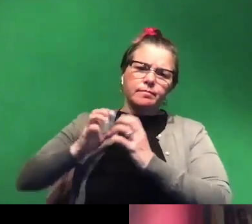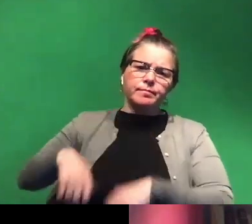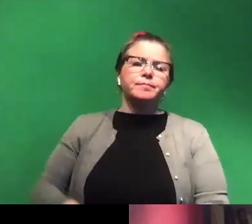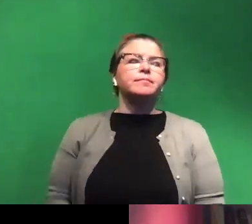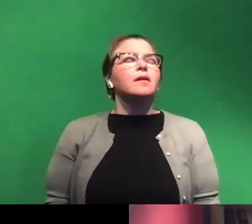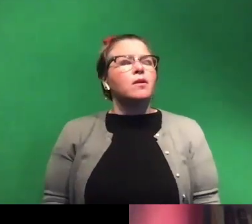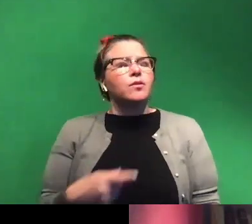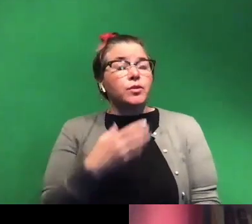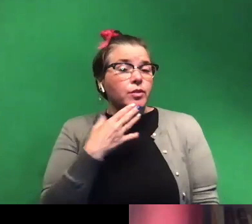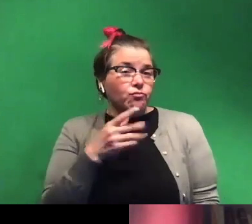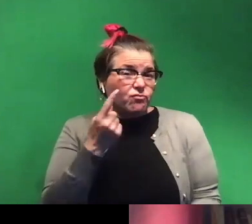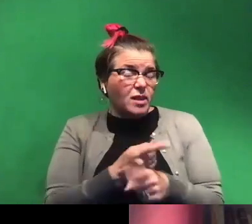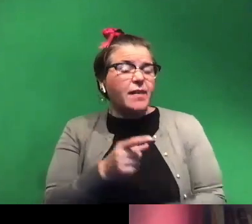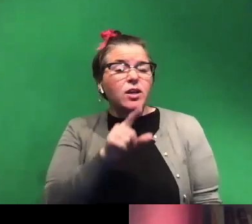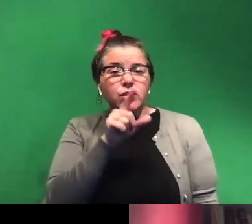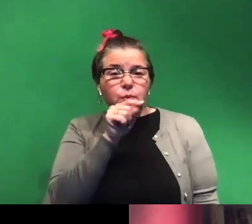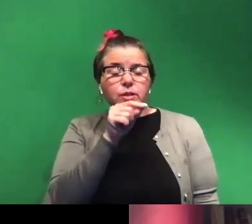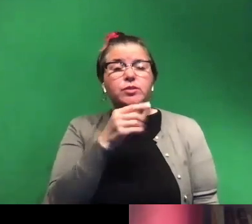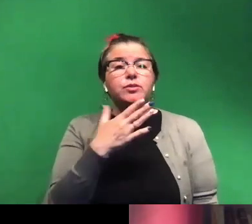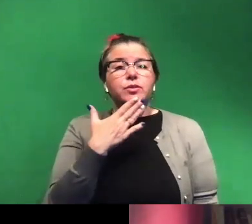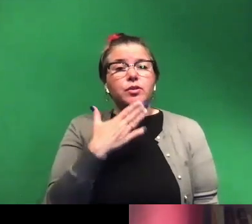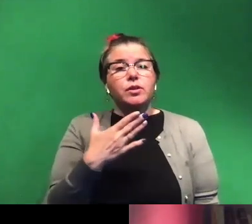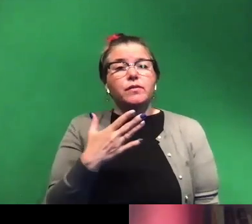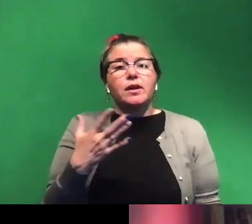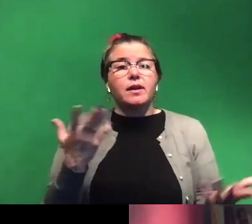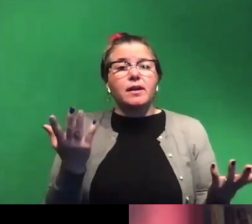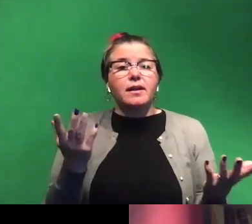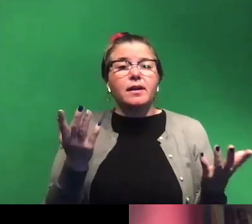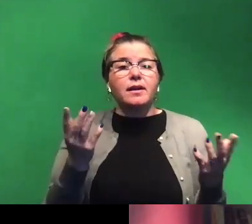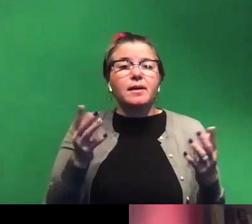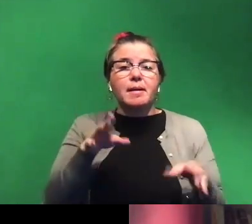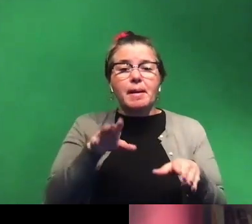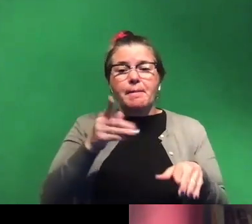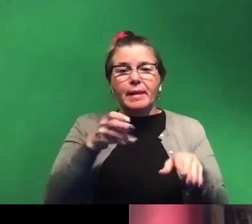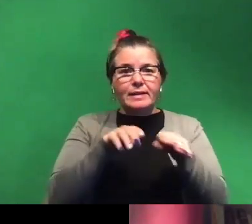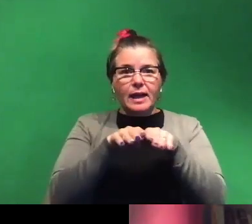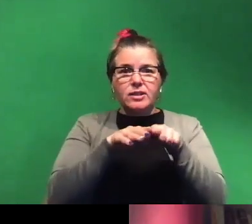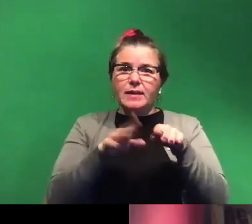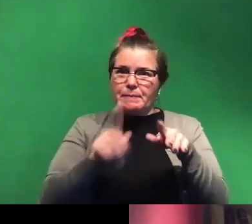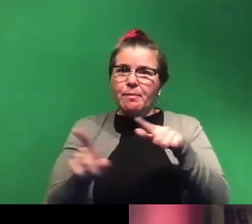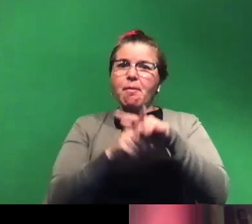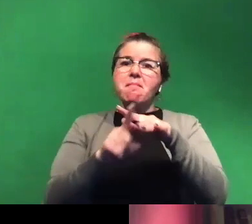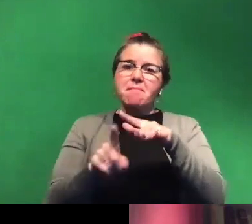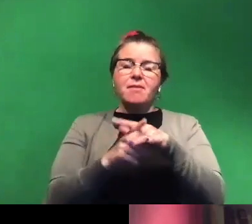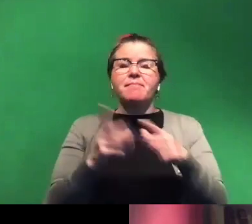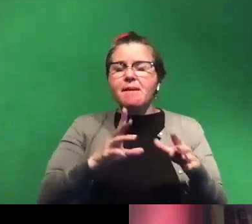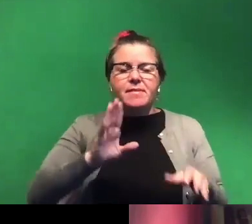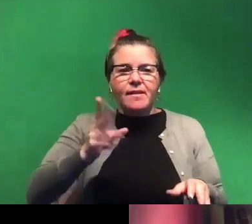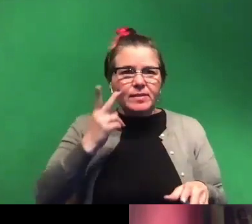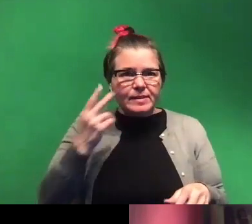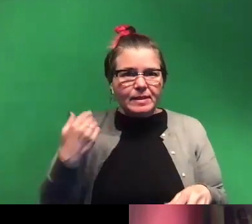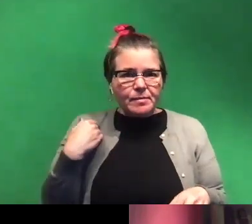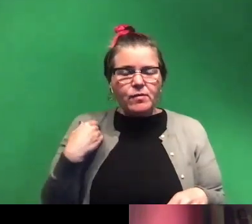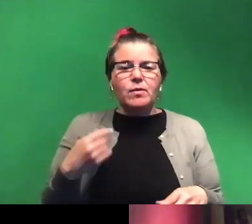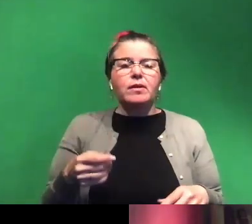Twitter's really good for like, just kind of like plate tectonics, like unearthing these people who you may not have seen referenced